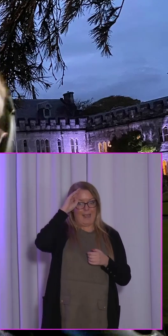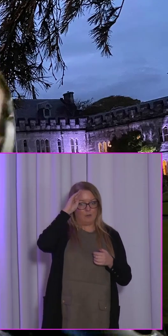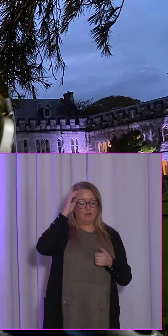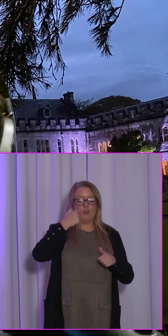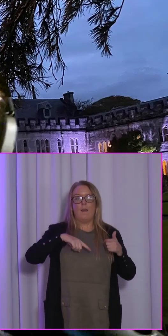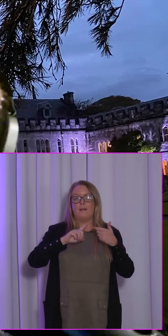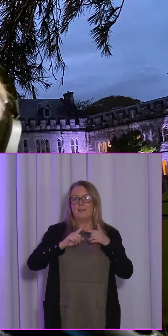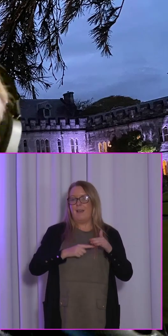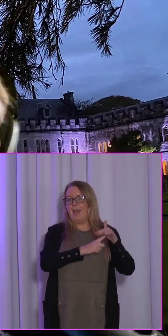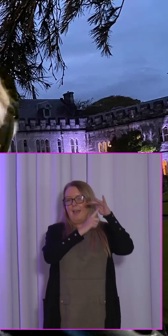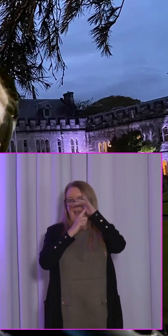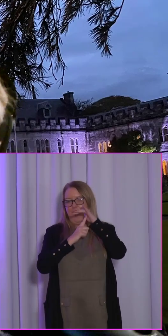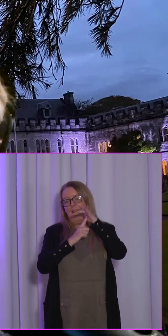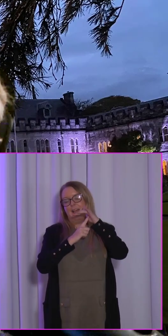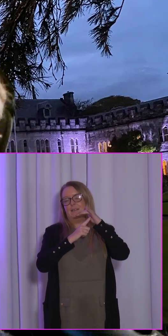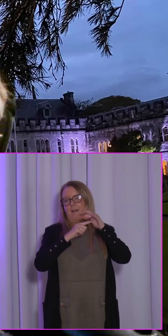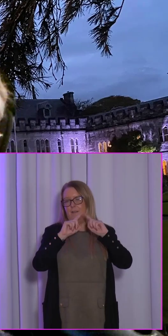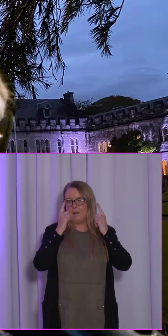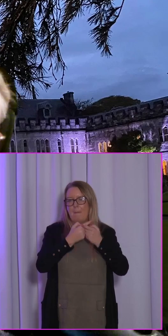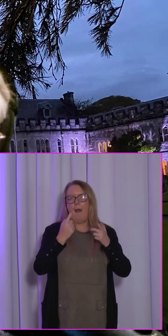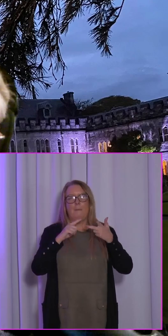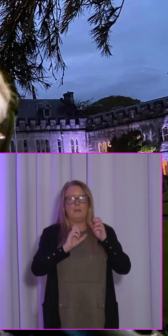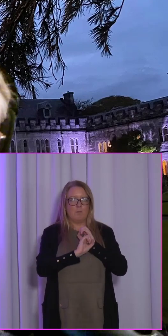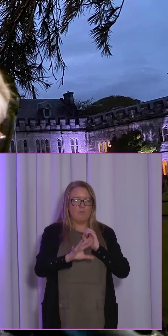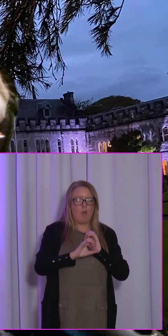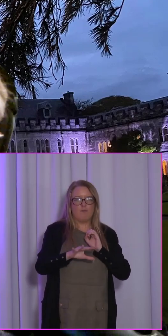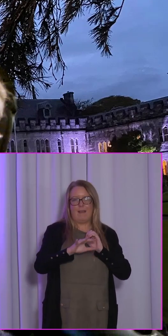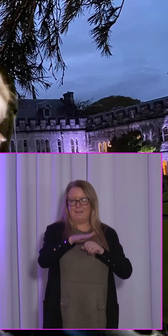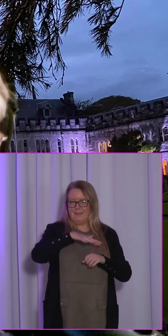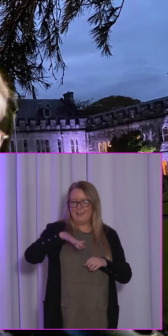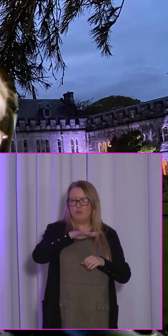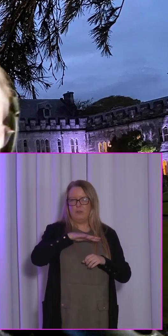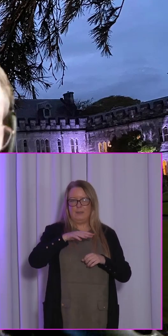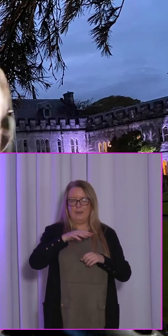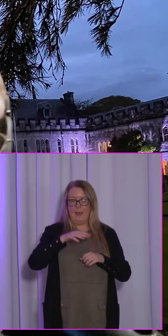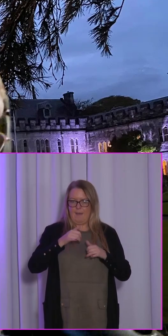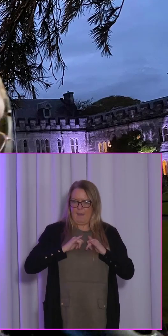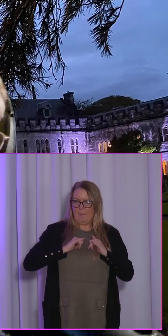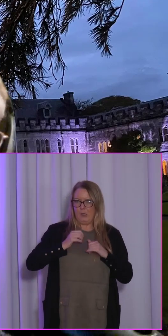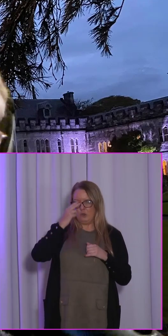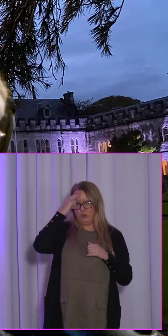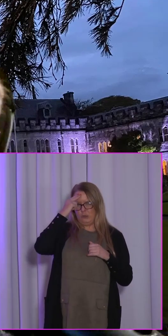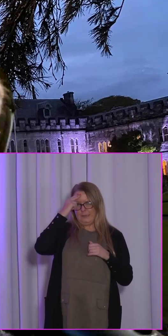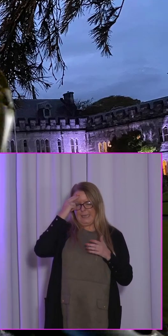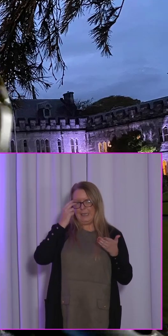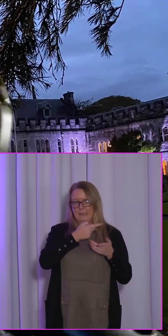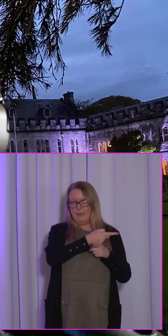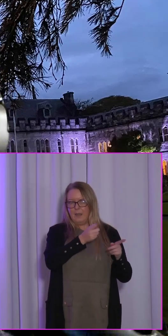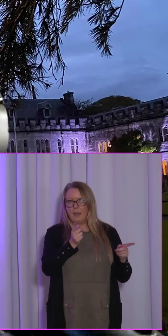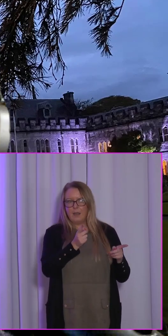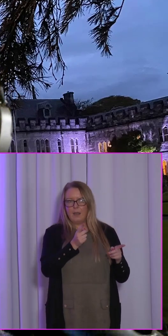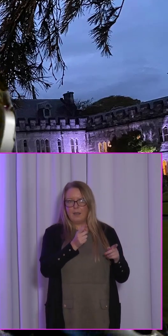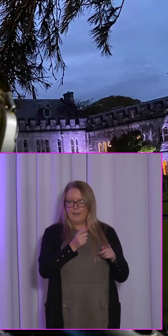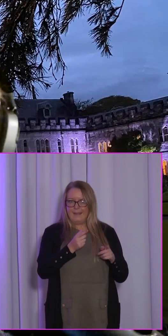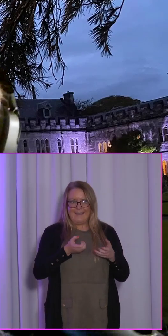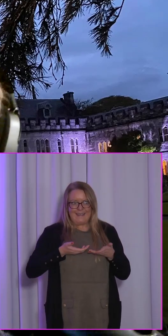in the broadcast industry and the film industry, to be able to understand and not be afraid to give jobs to